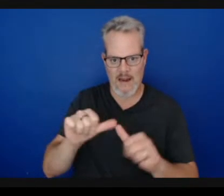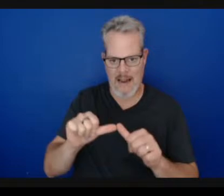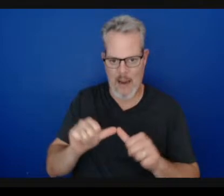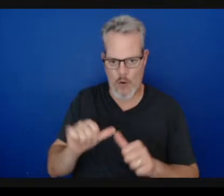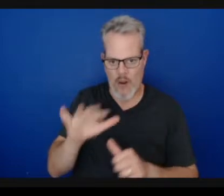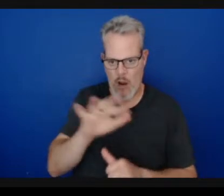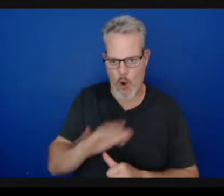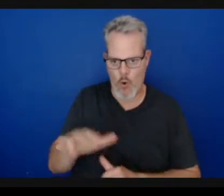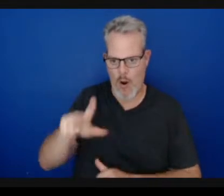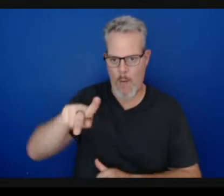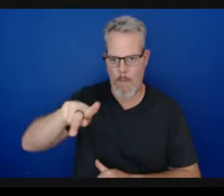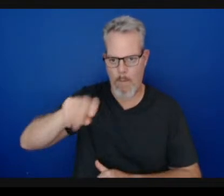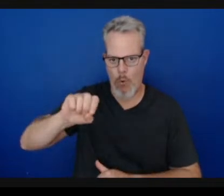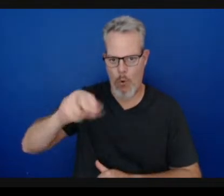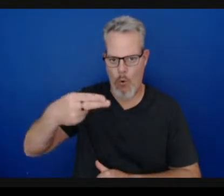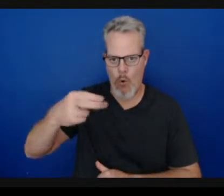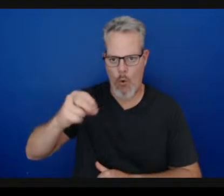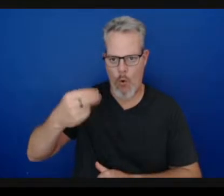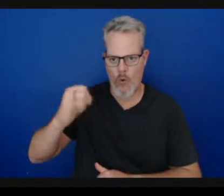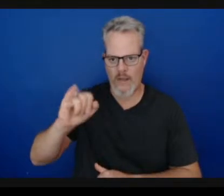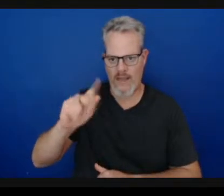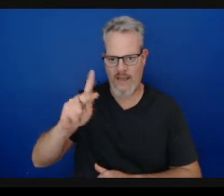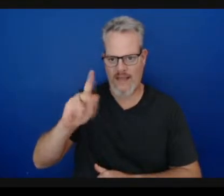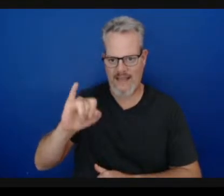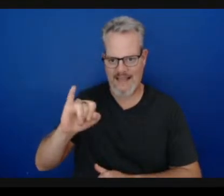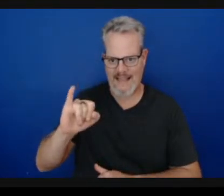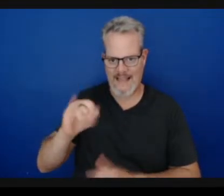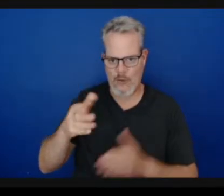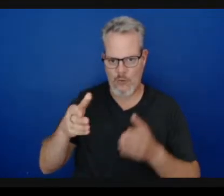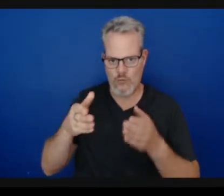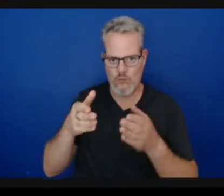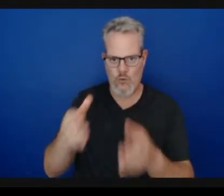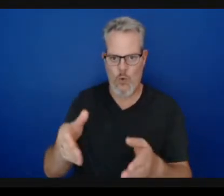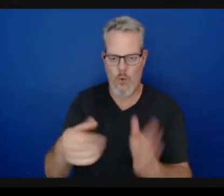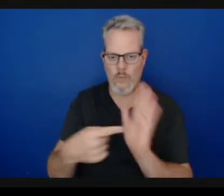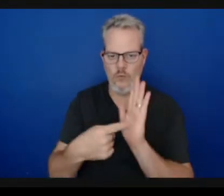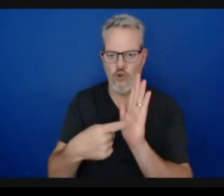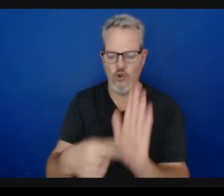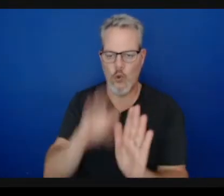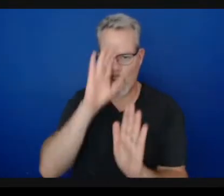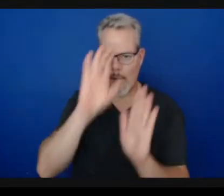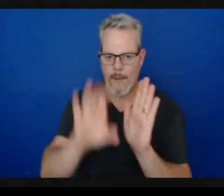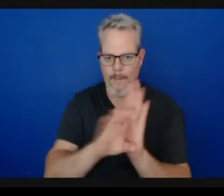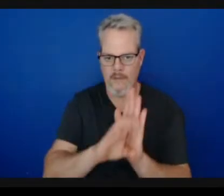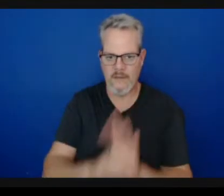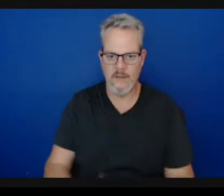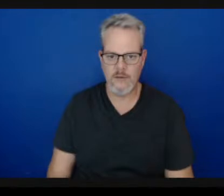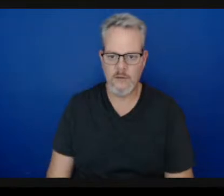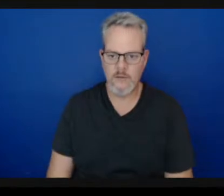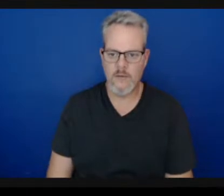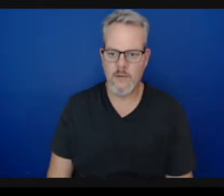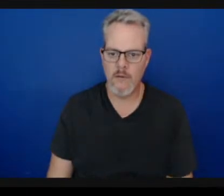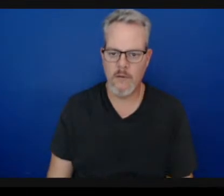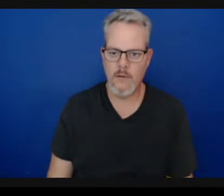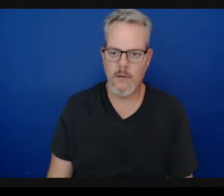an image of that. Let's move it. No, can go forward.